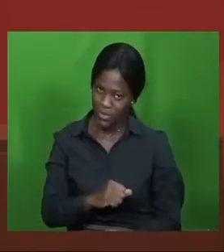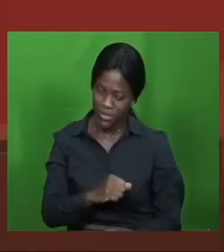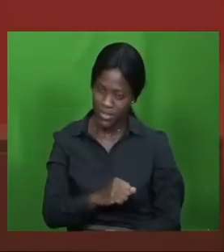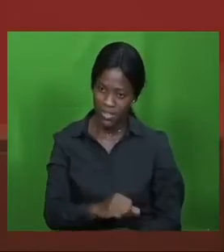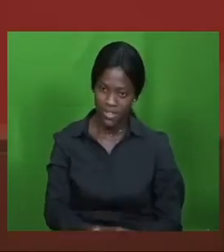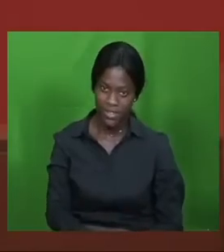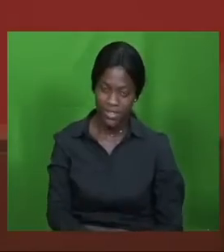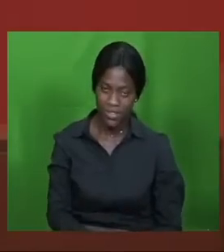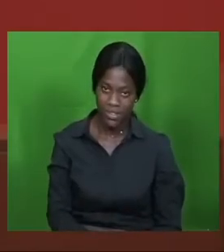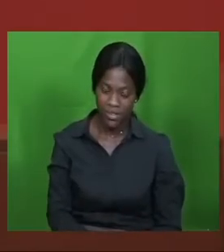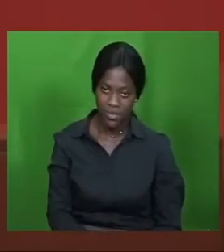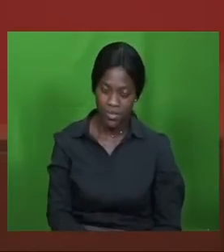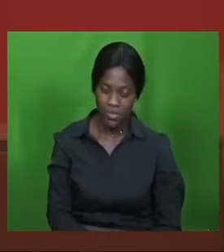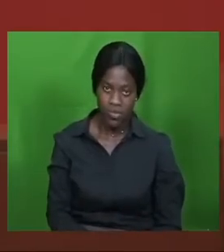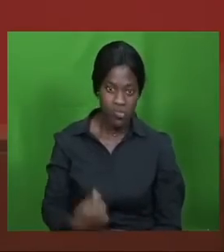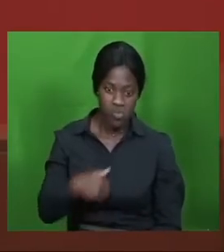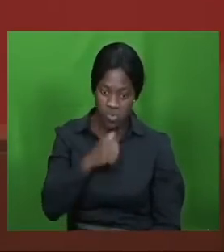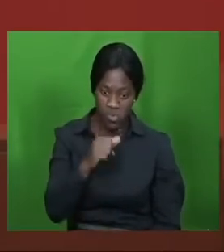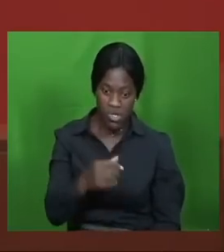We don't learn from mistakes.